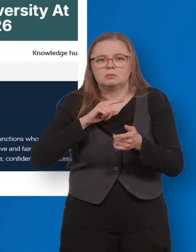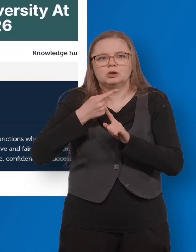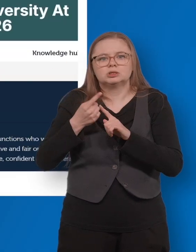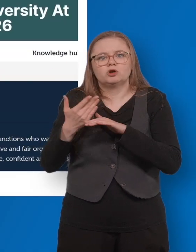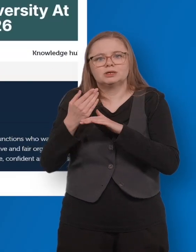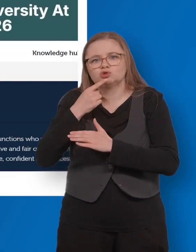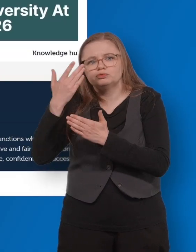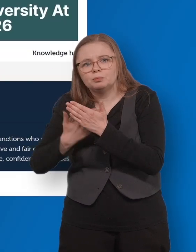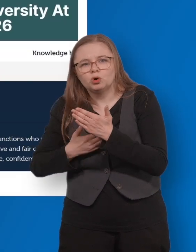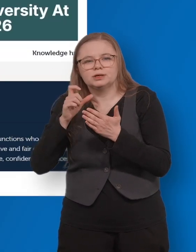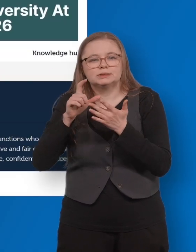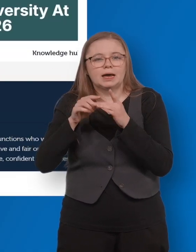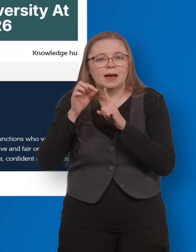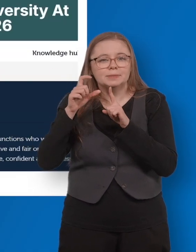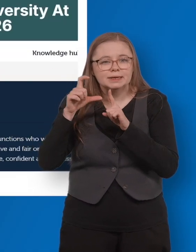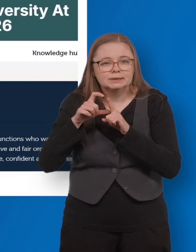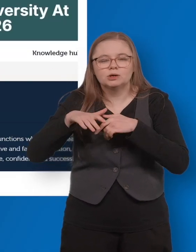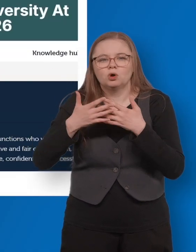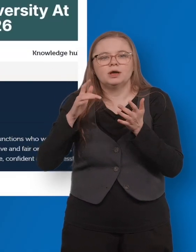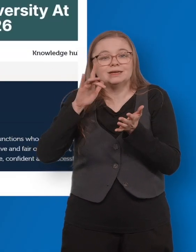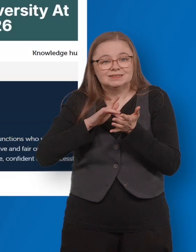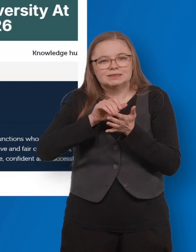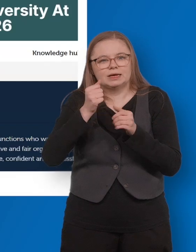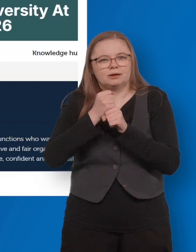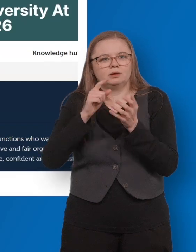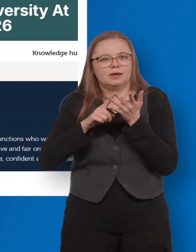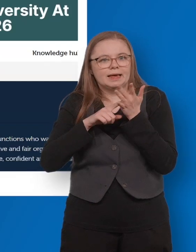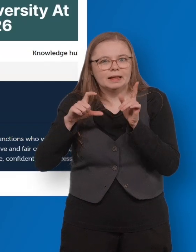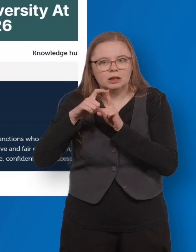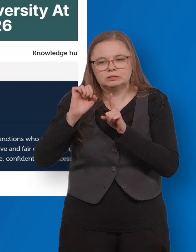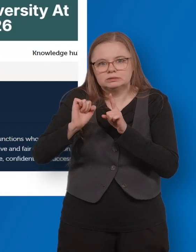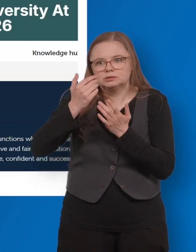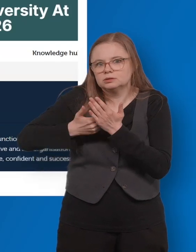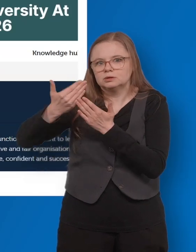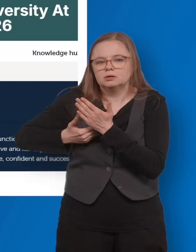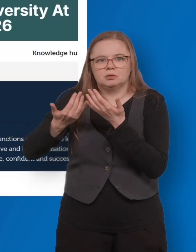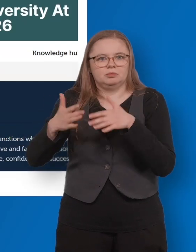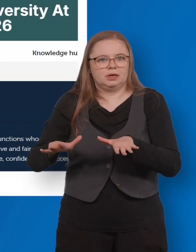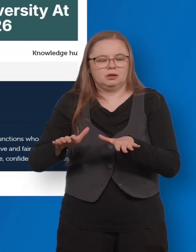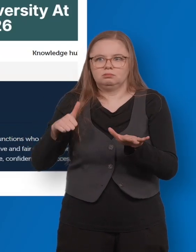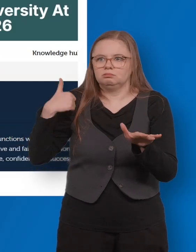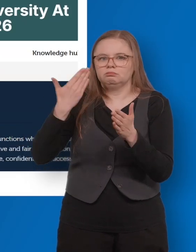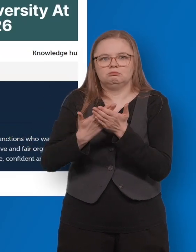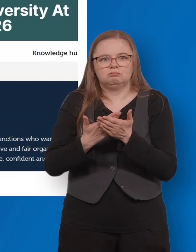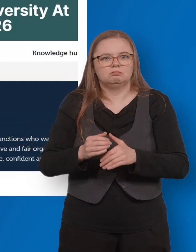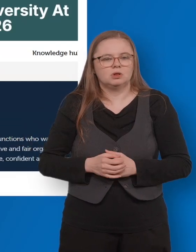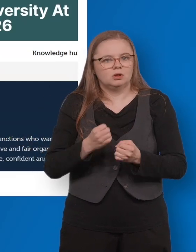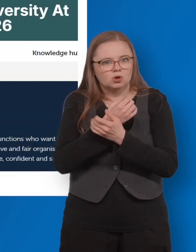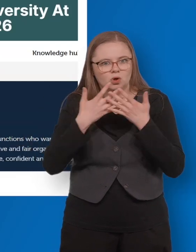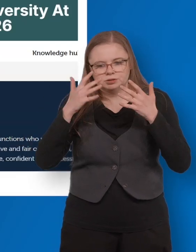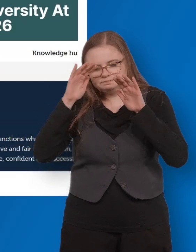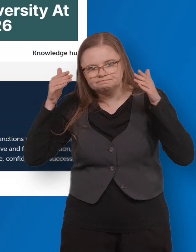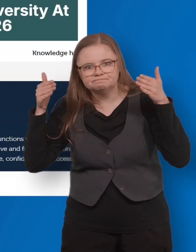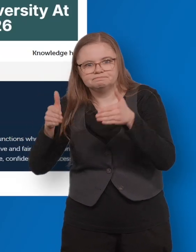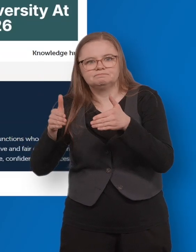it's the CIPD and City and Guilds, lots and lots of attention, lots and lots